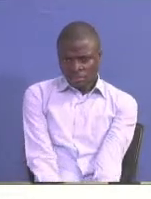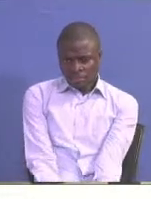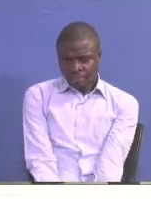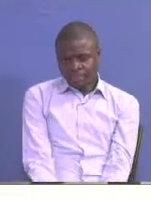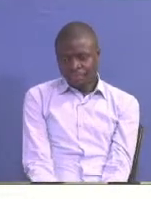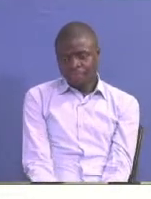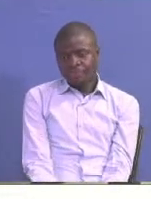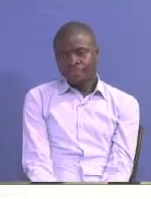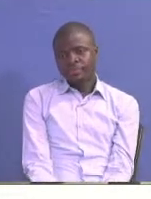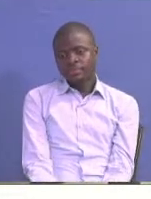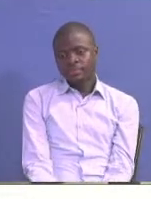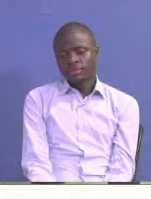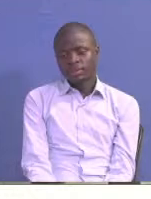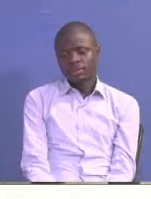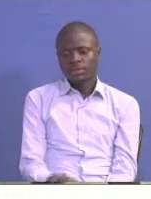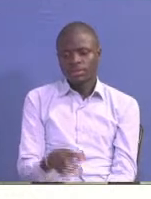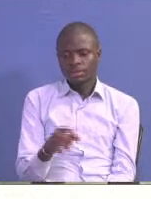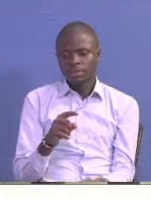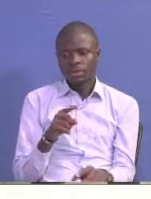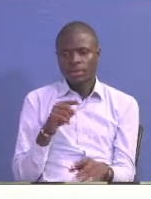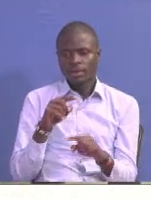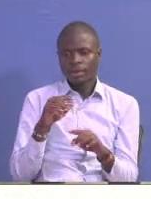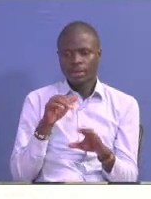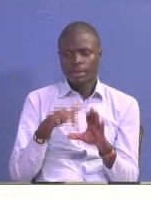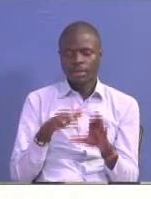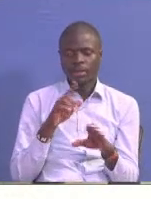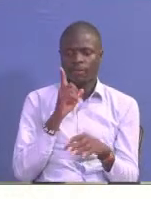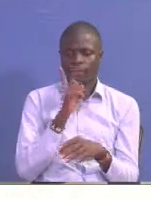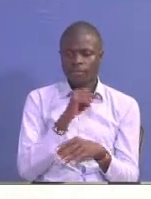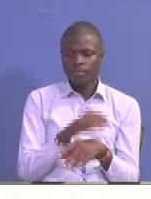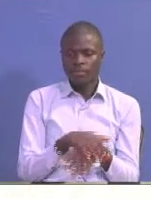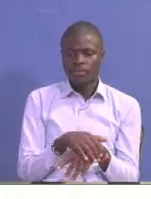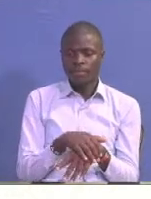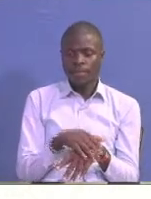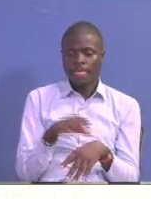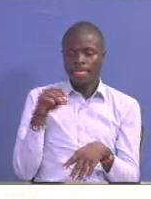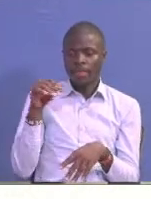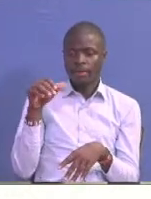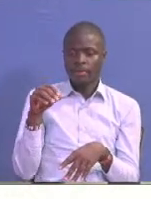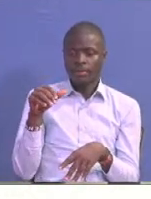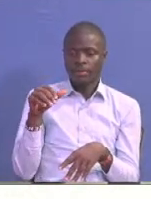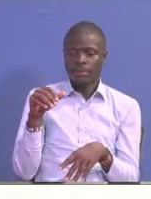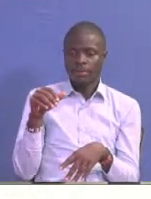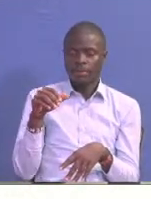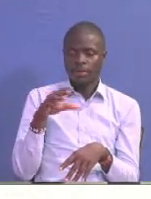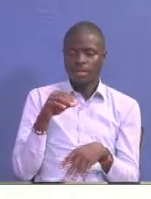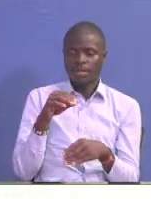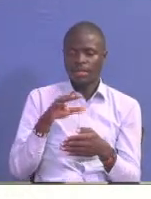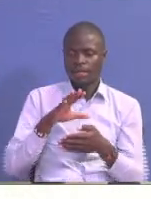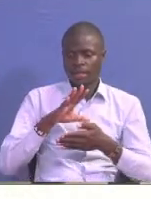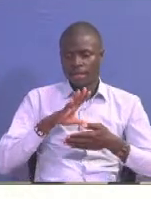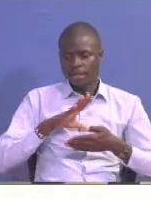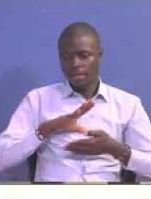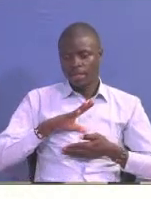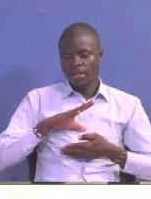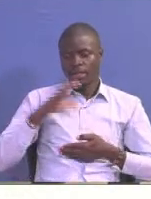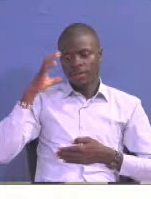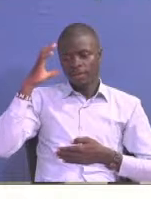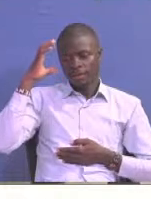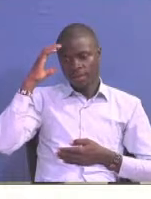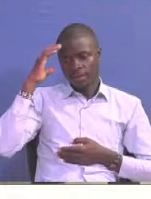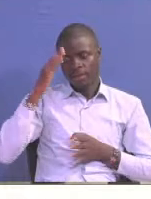So in conclusion, what I'm saying is quality and adequate education is the